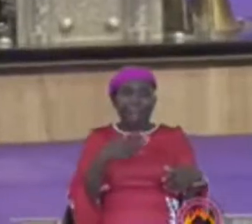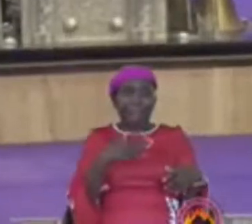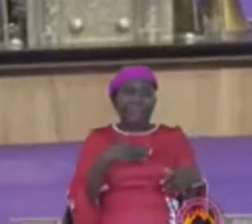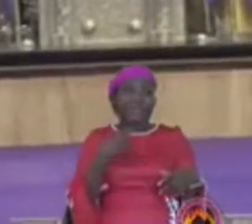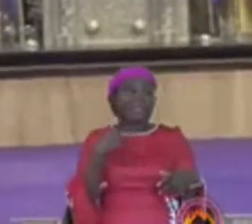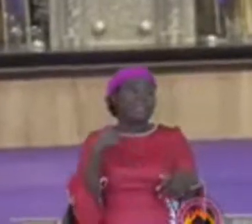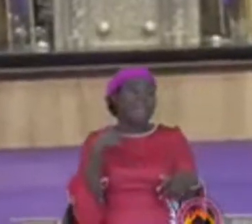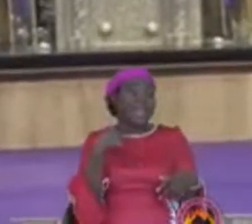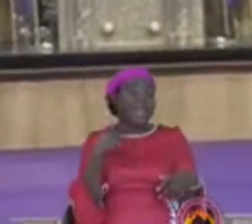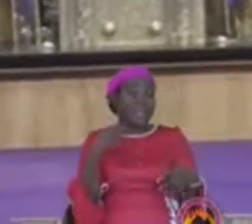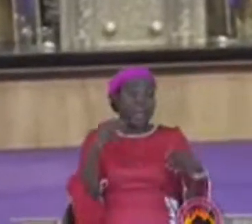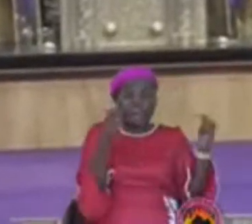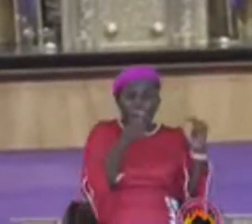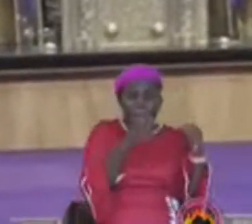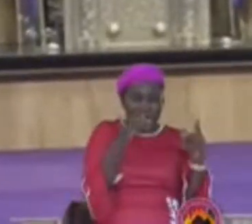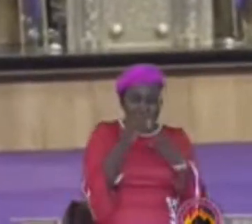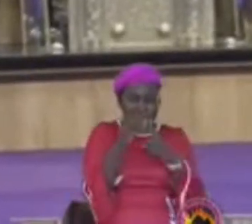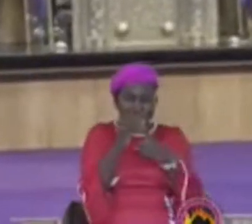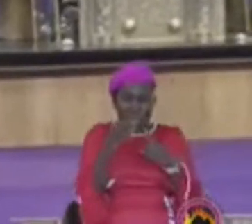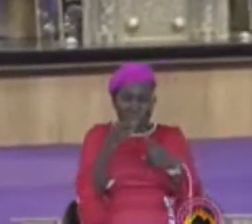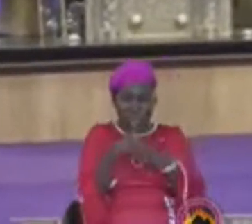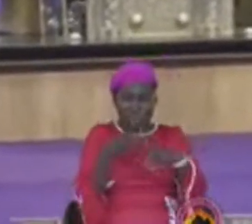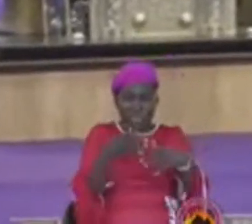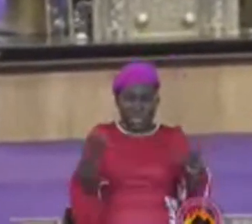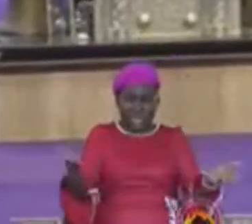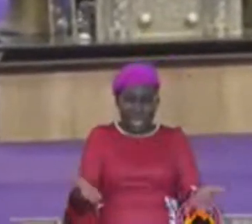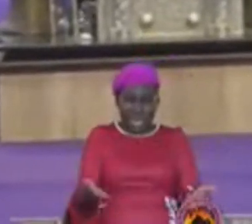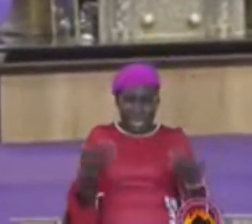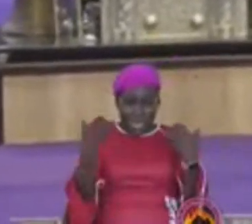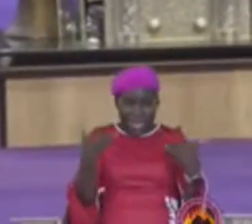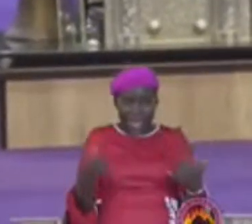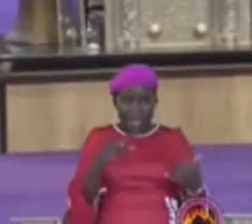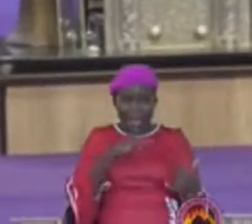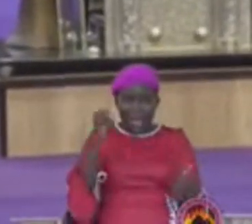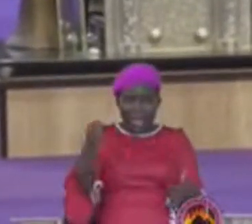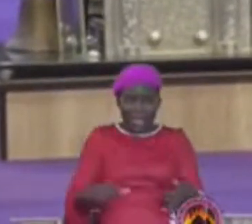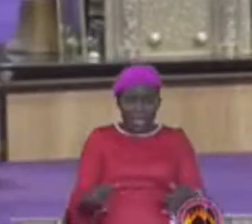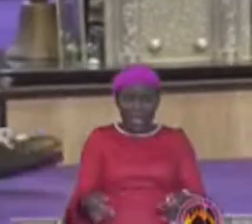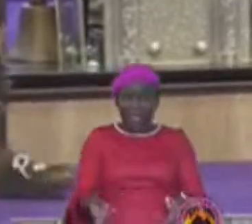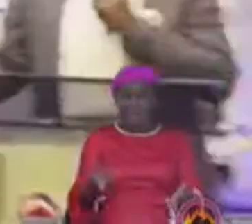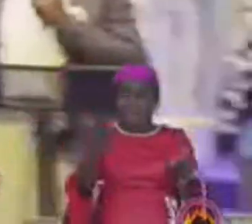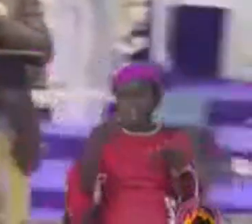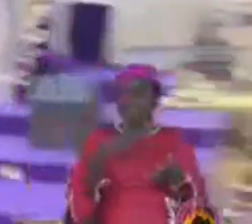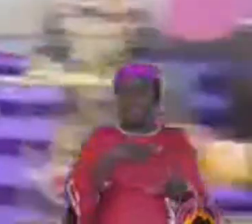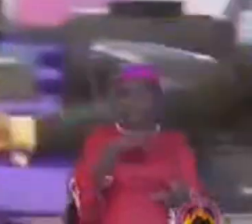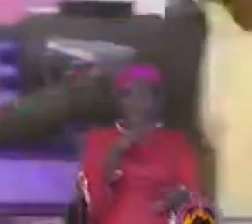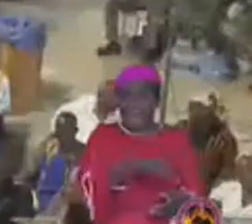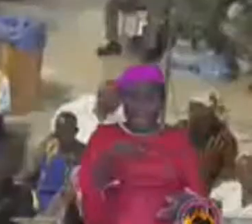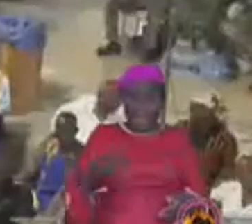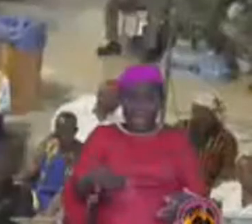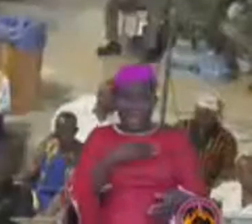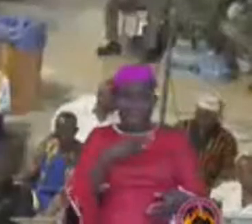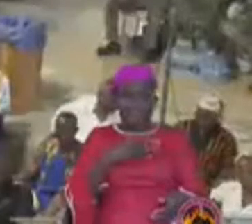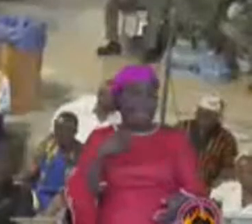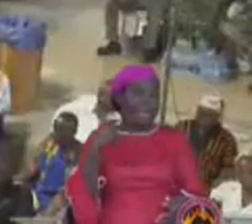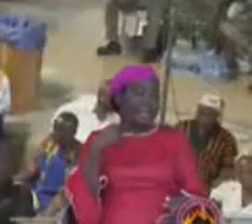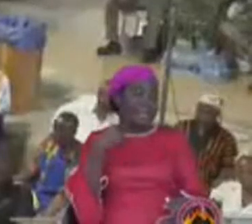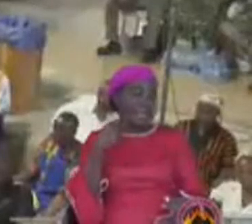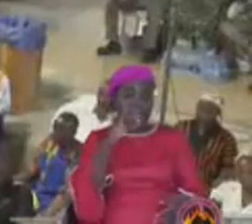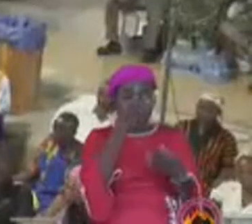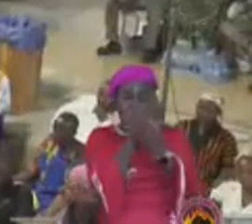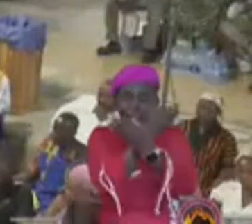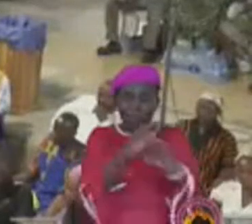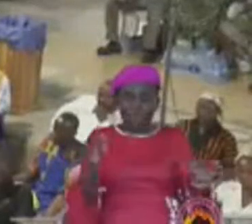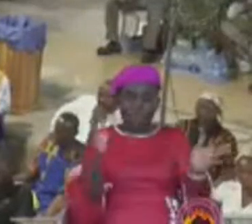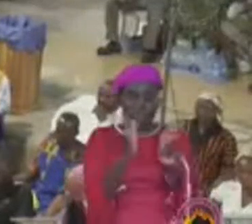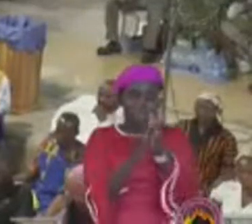Olorun dada mo gbese mo se gbogbe mo dupe lowo Olorun. Praise the name of the Lord. Brother is here blessing the name of the